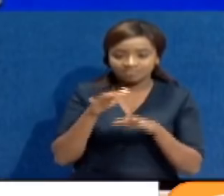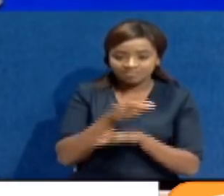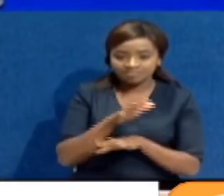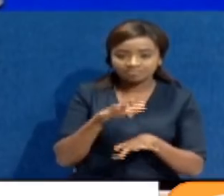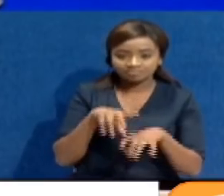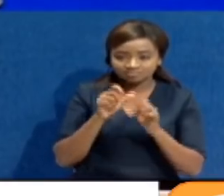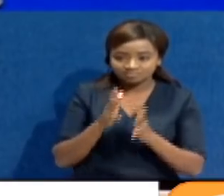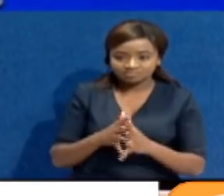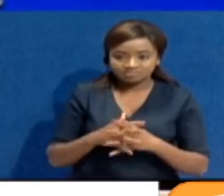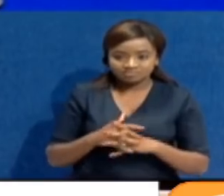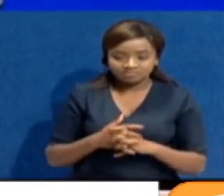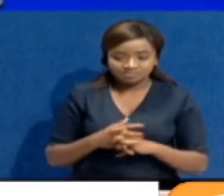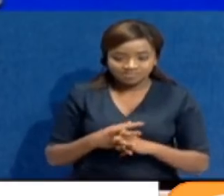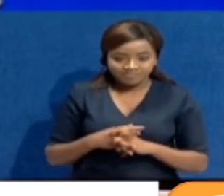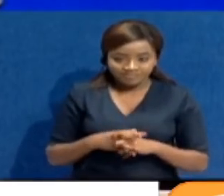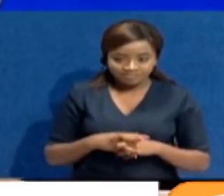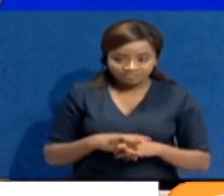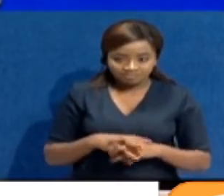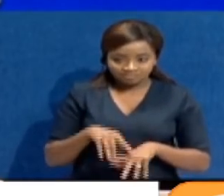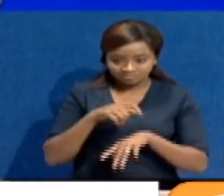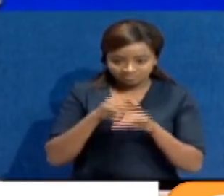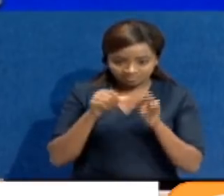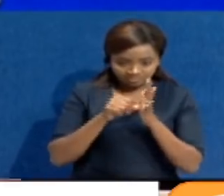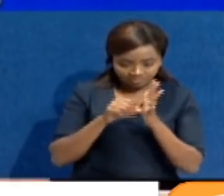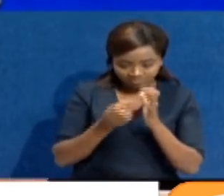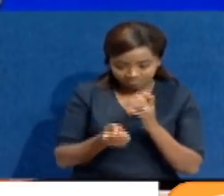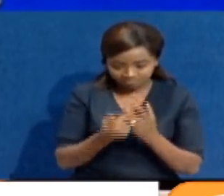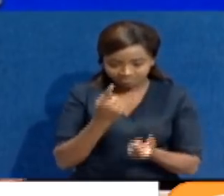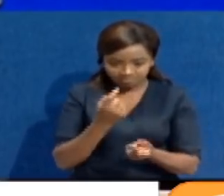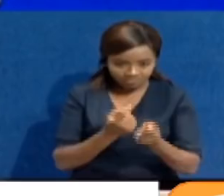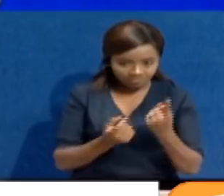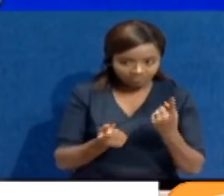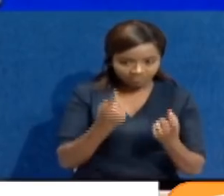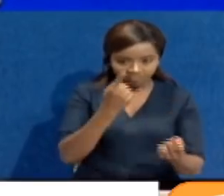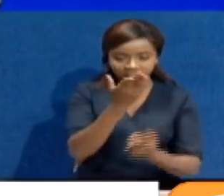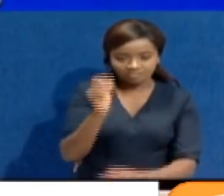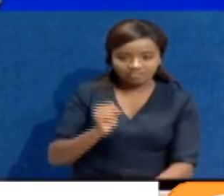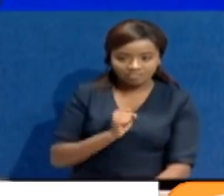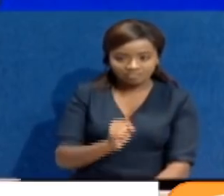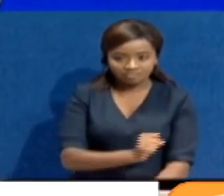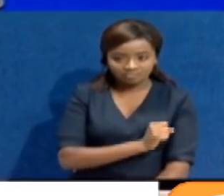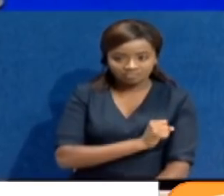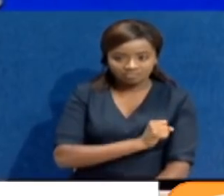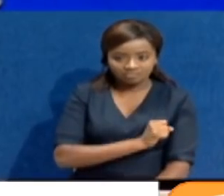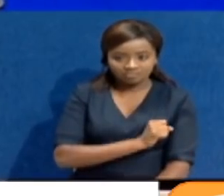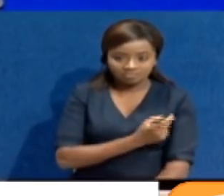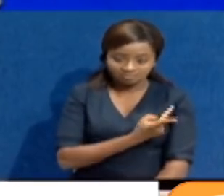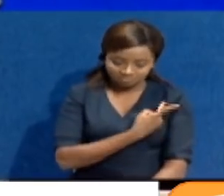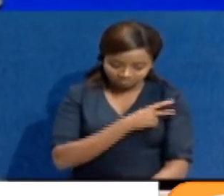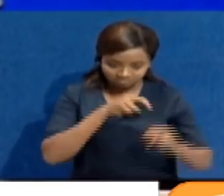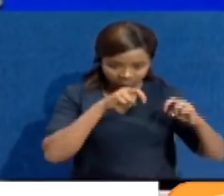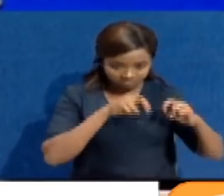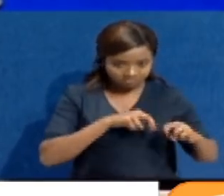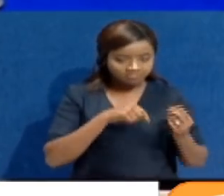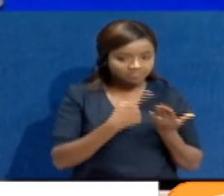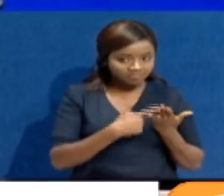moment. And when this problem started to emanate in Senate, we had a discussion with him, and